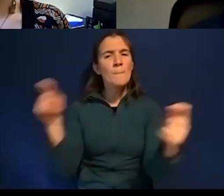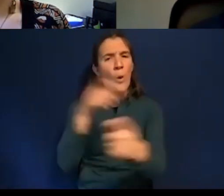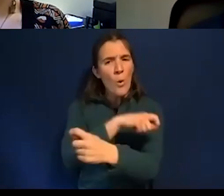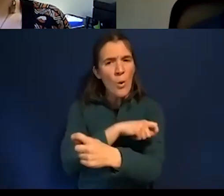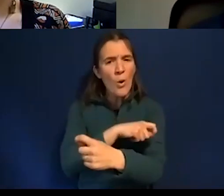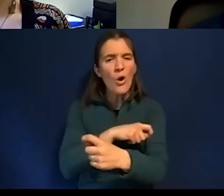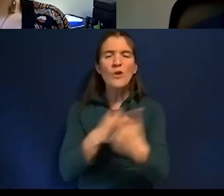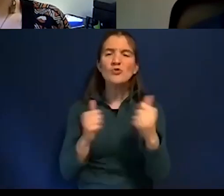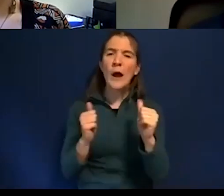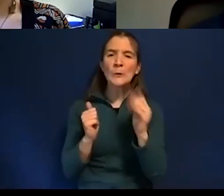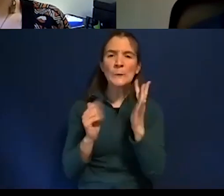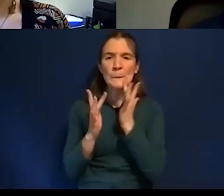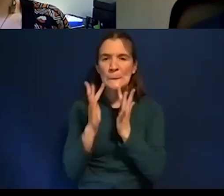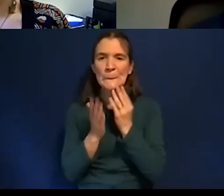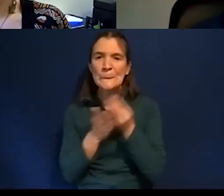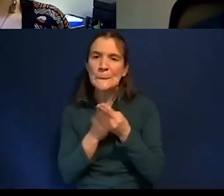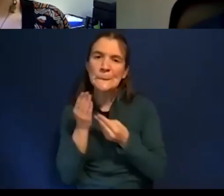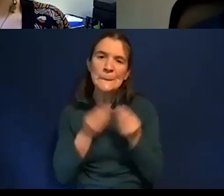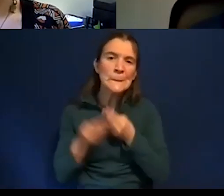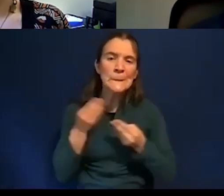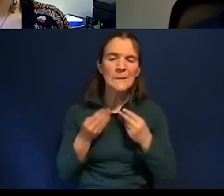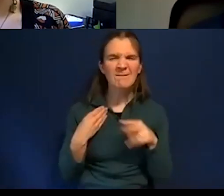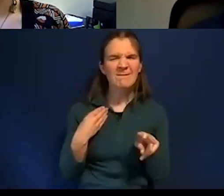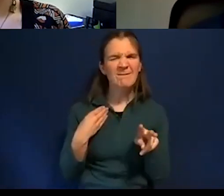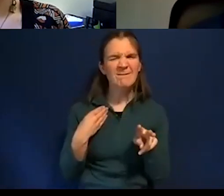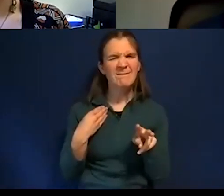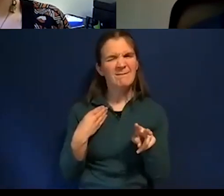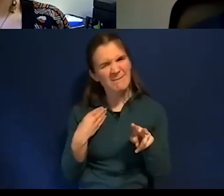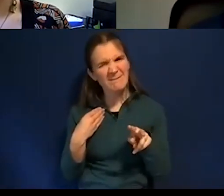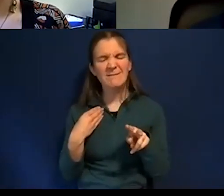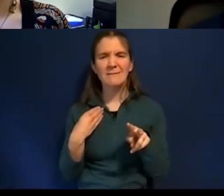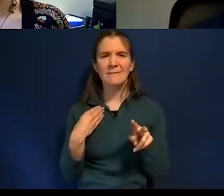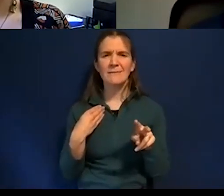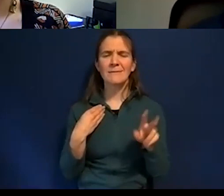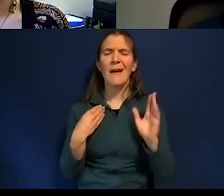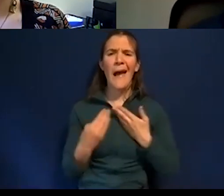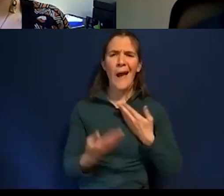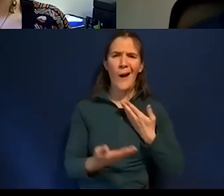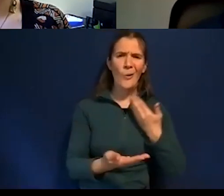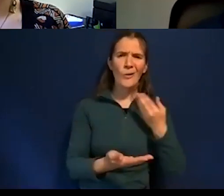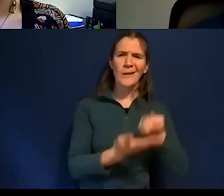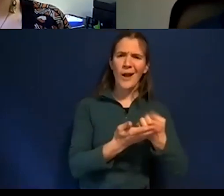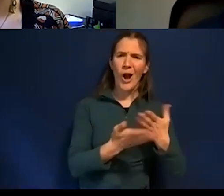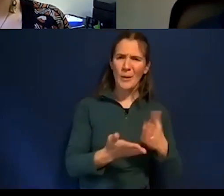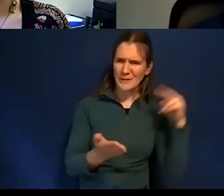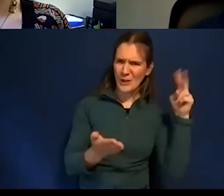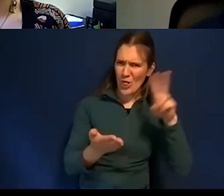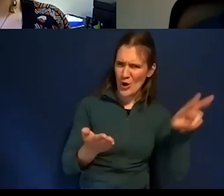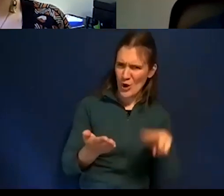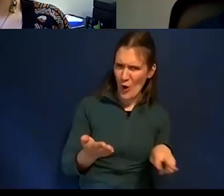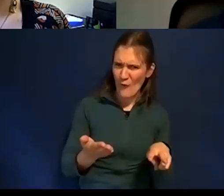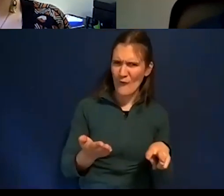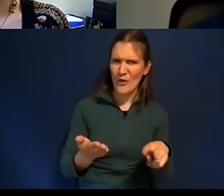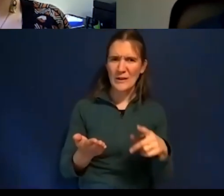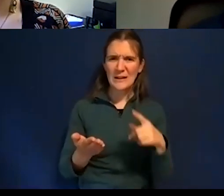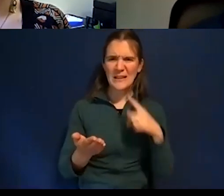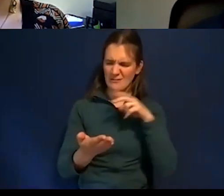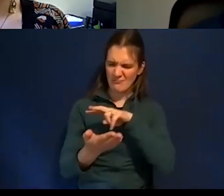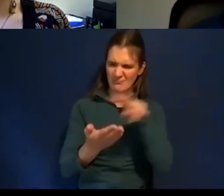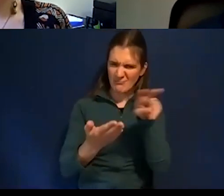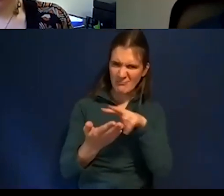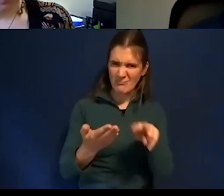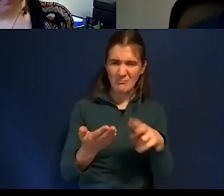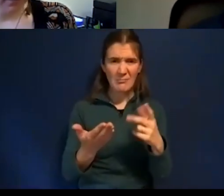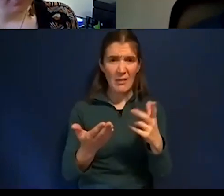penny pinching tool. And I had our economist look it over and he examined the prospectus of the